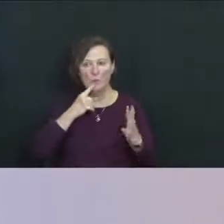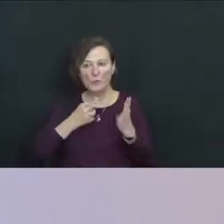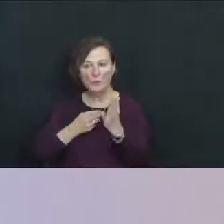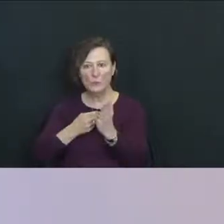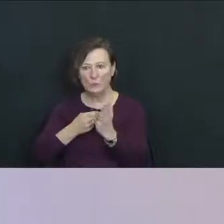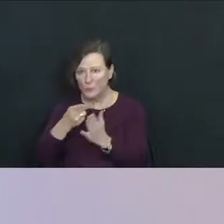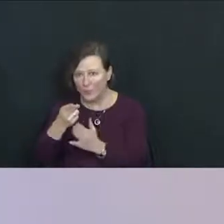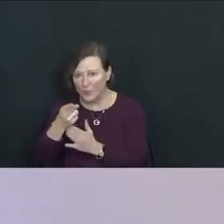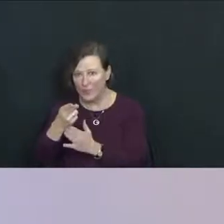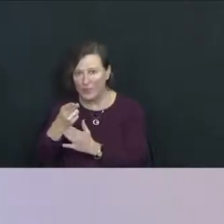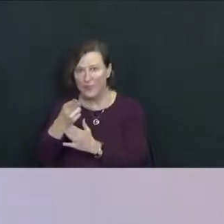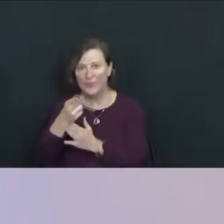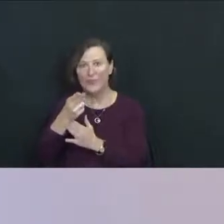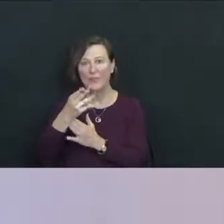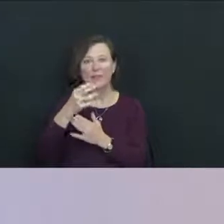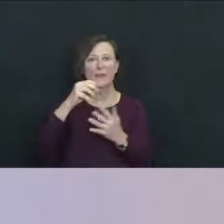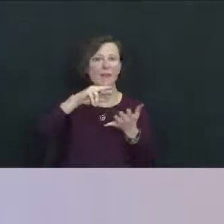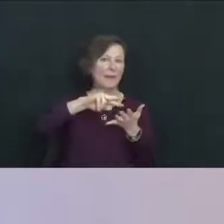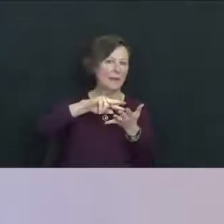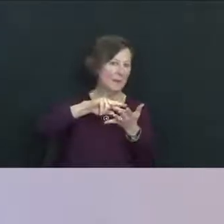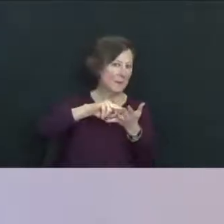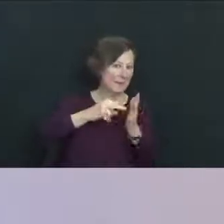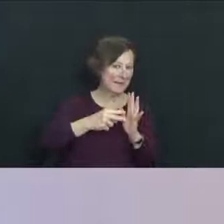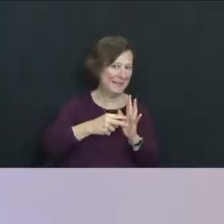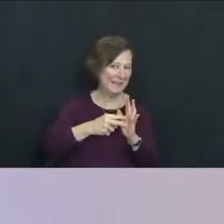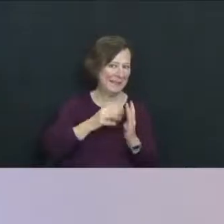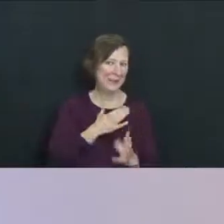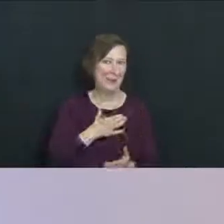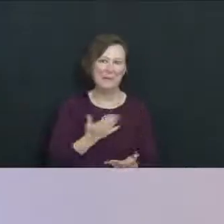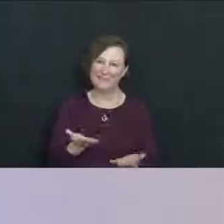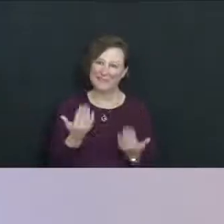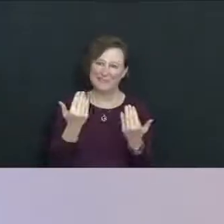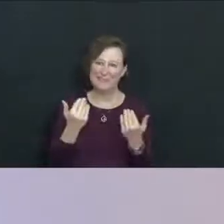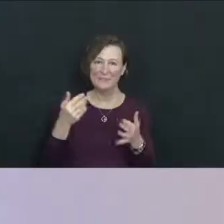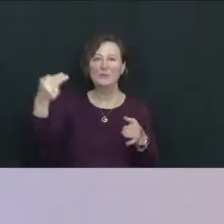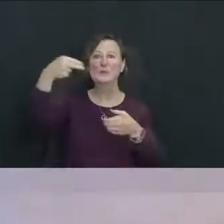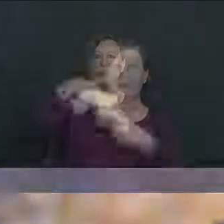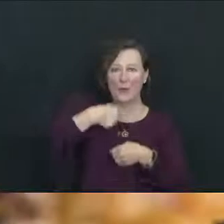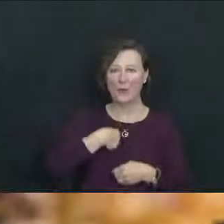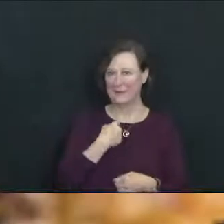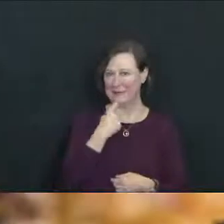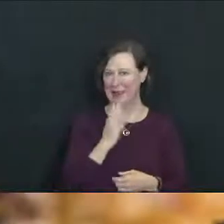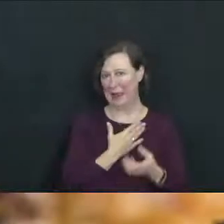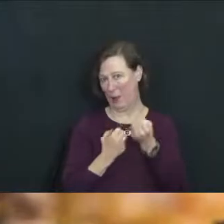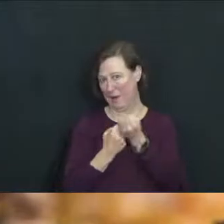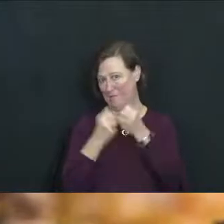meaning. Please join me in saying our affirmation.